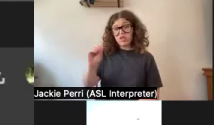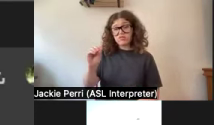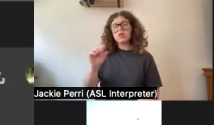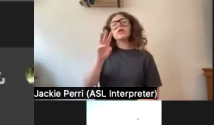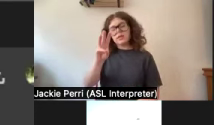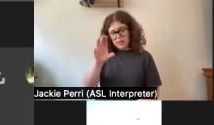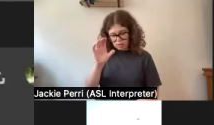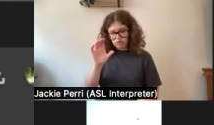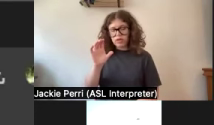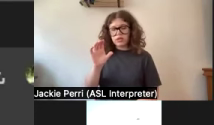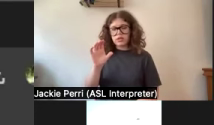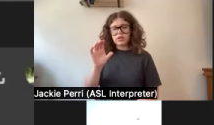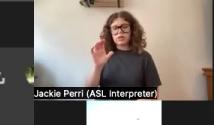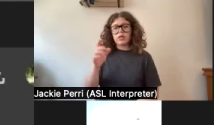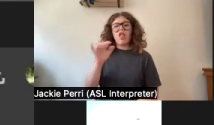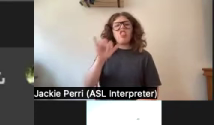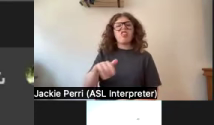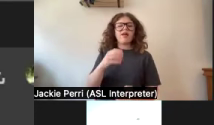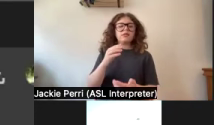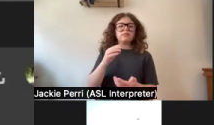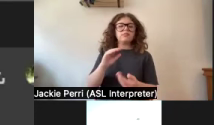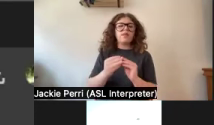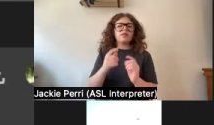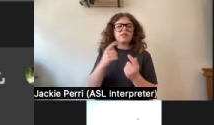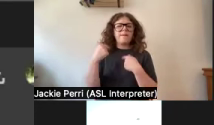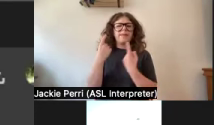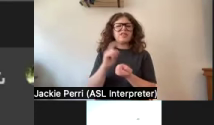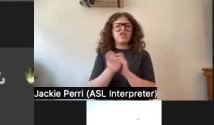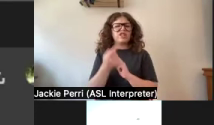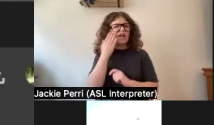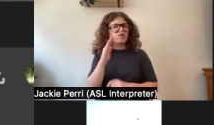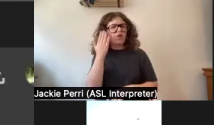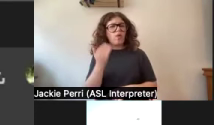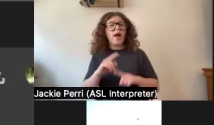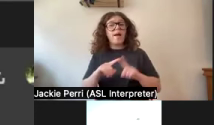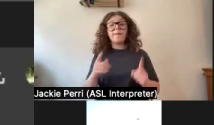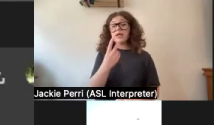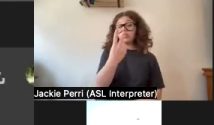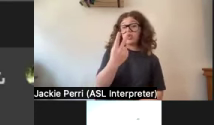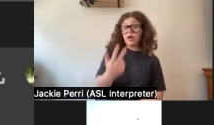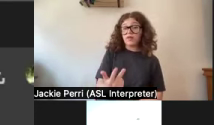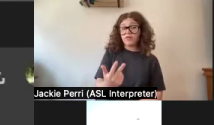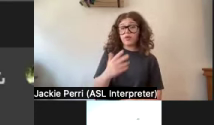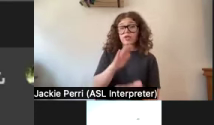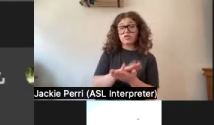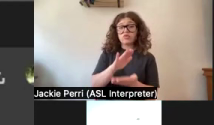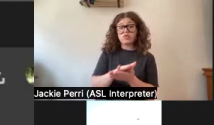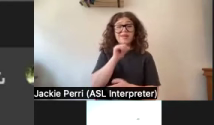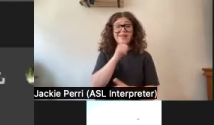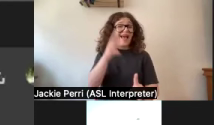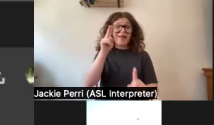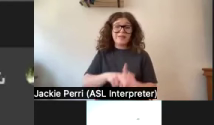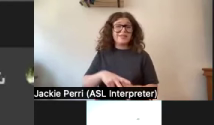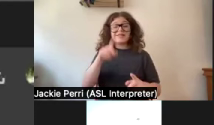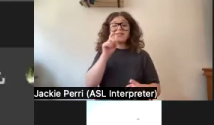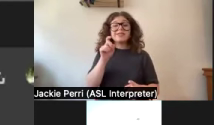Although that has been shifting, that number has been changing. I'm not sure why, but 2 and 3 schools are not implementing sexual health education as